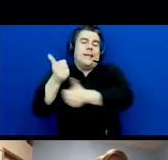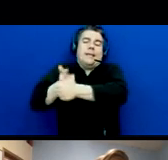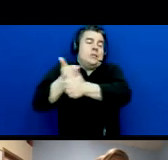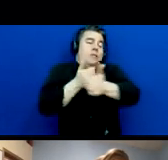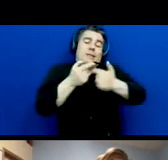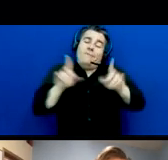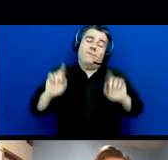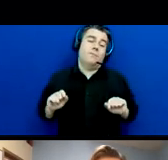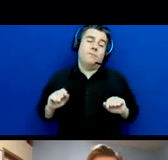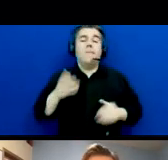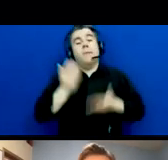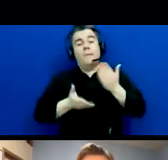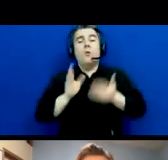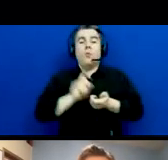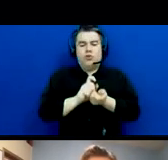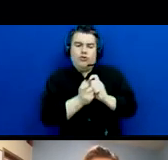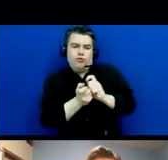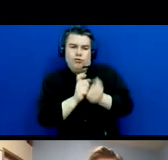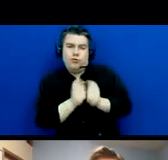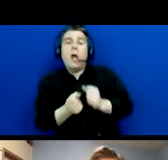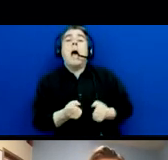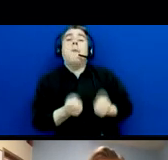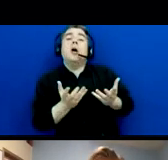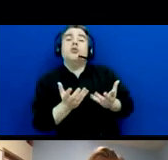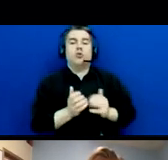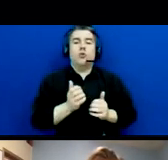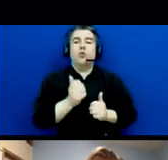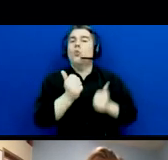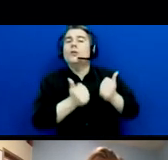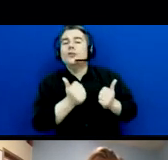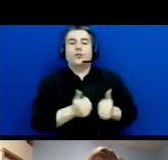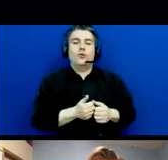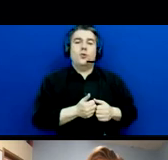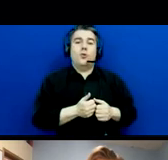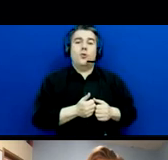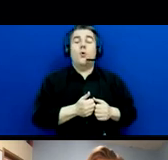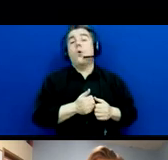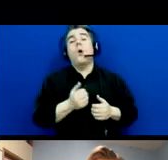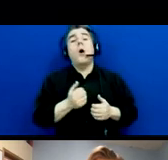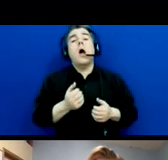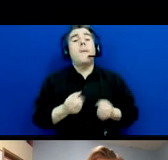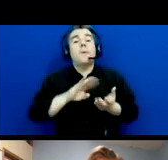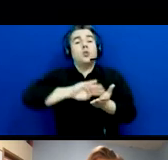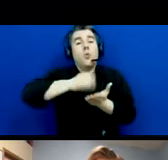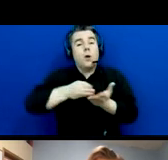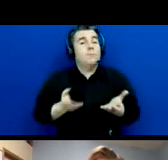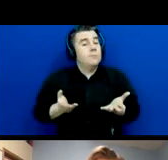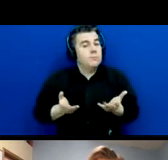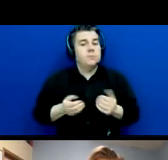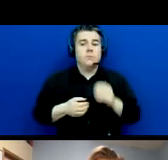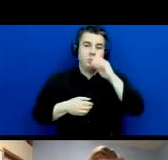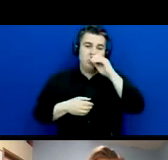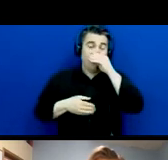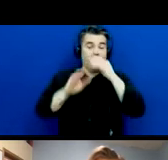we might shift and adjust the amount of products or the type of products or the amount of something that you take. Your body is a